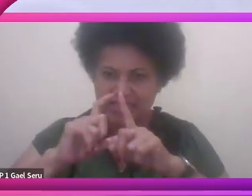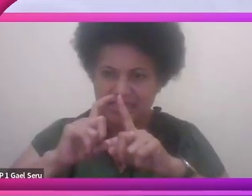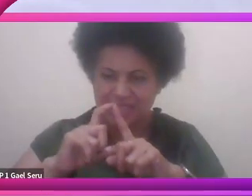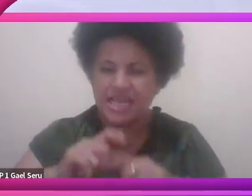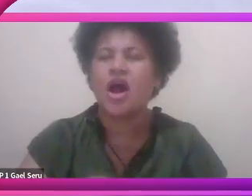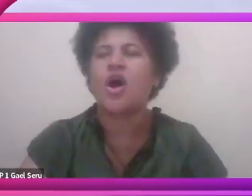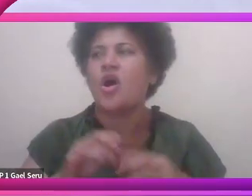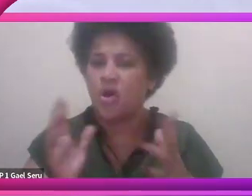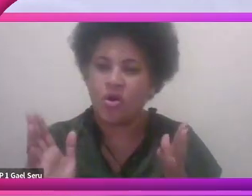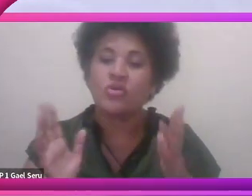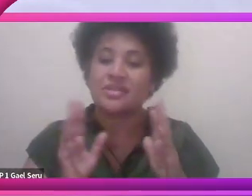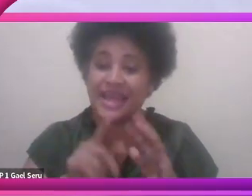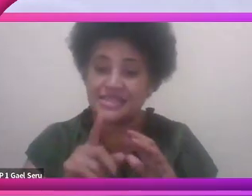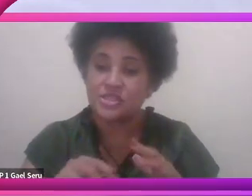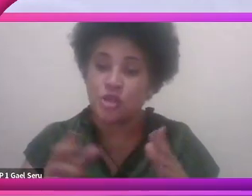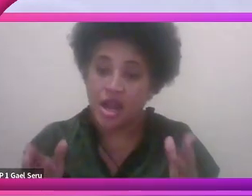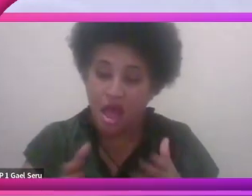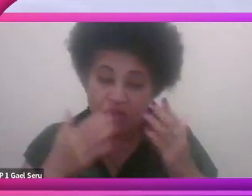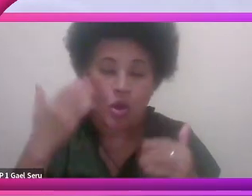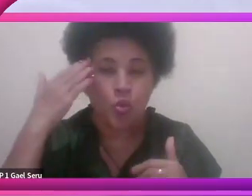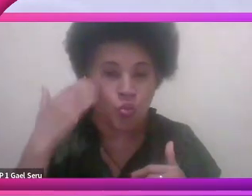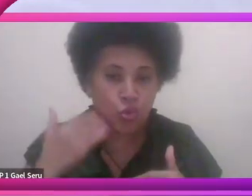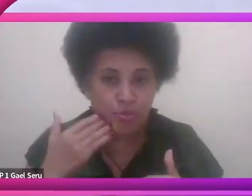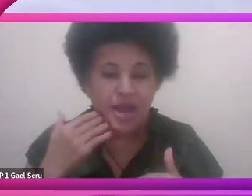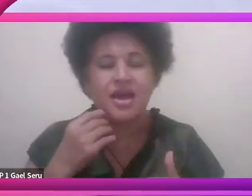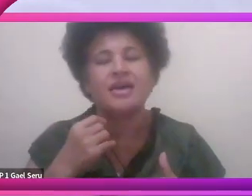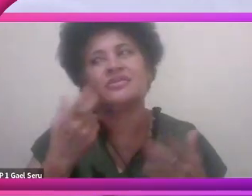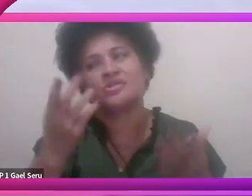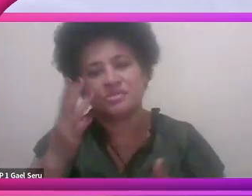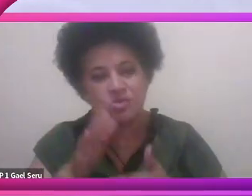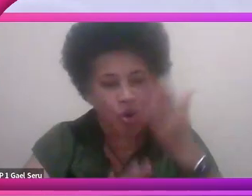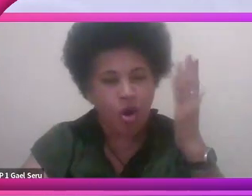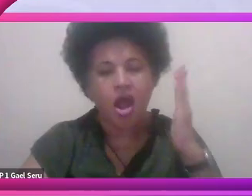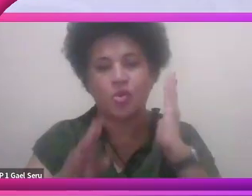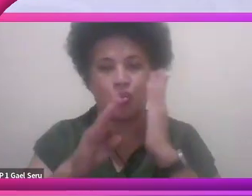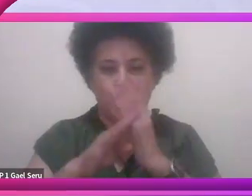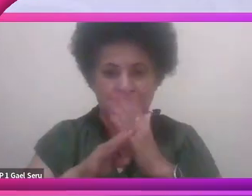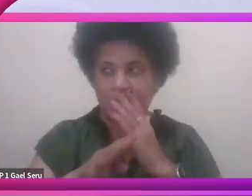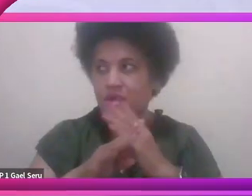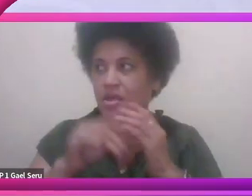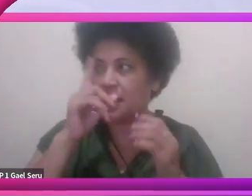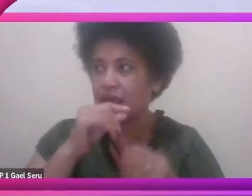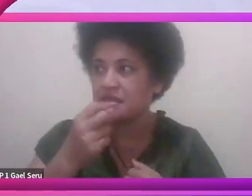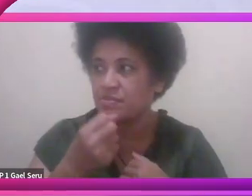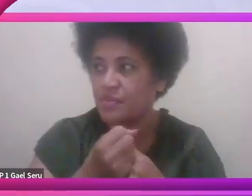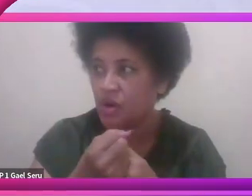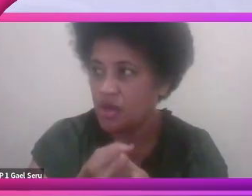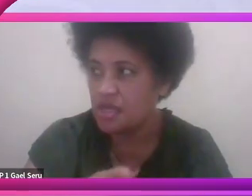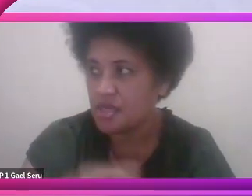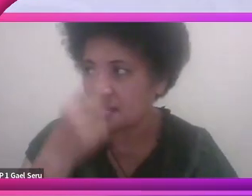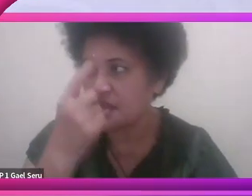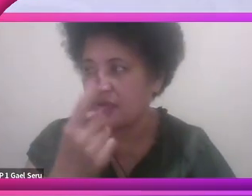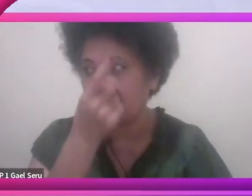to work, earn money to support themselves. As you know that economic dependence is good, but also can